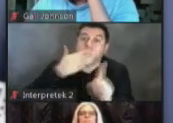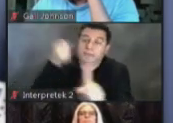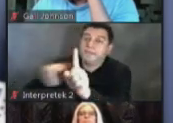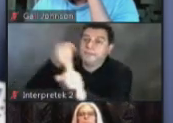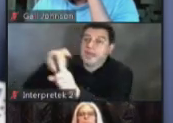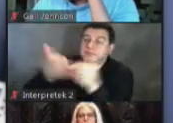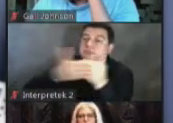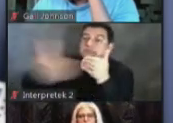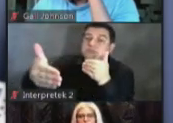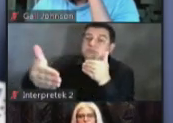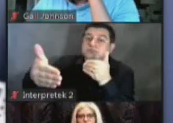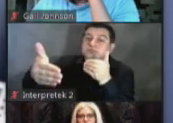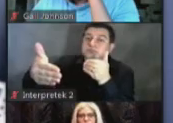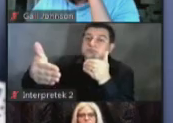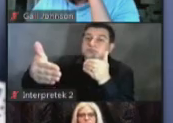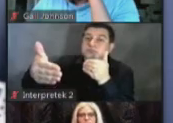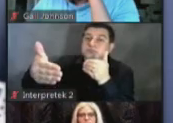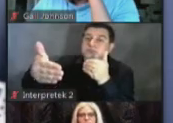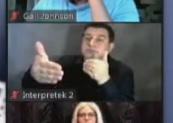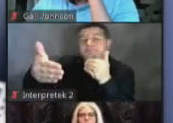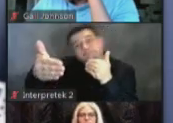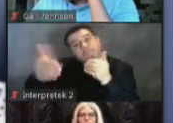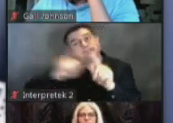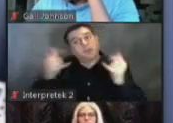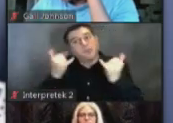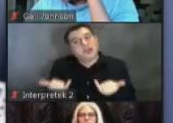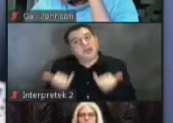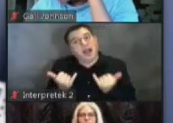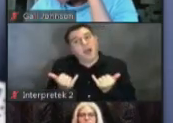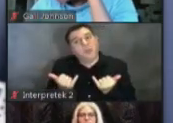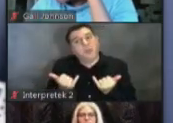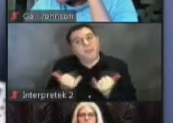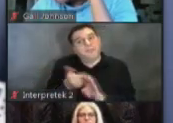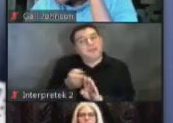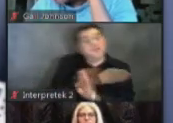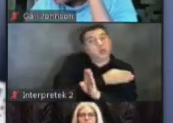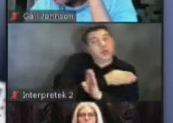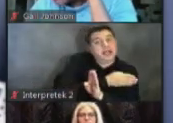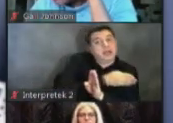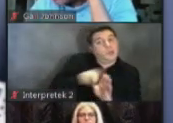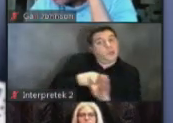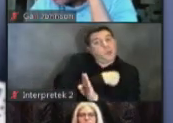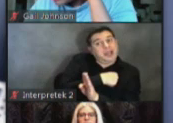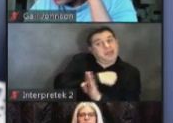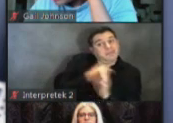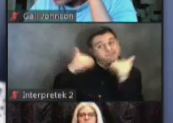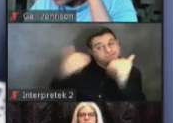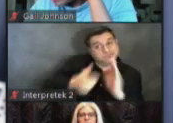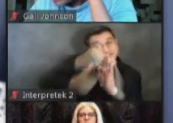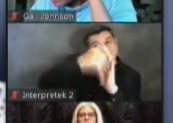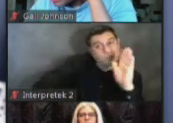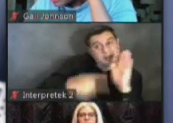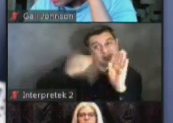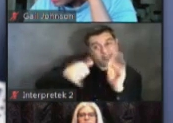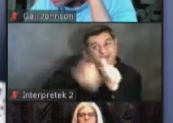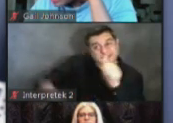this point, before we draft the order, and I'm certainly willing to do that if that